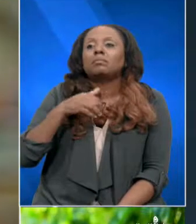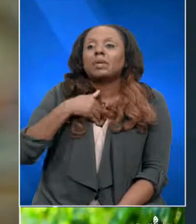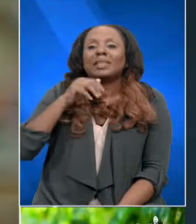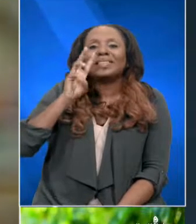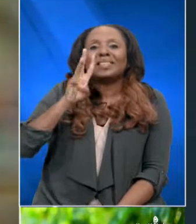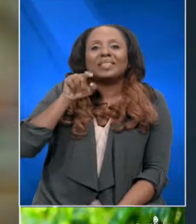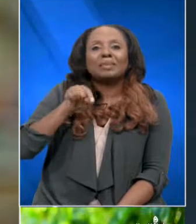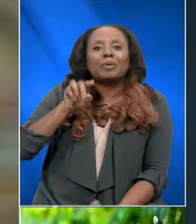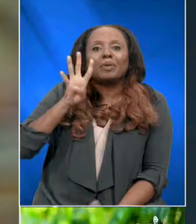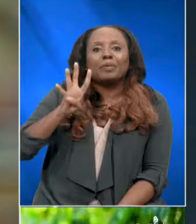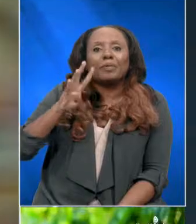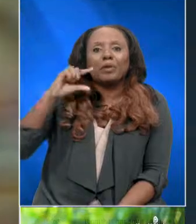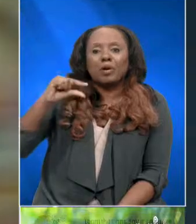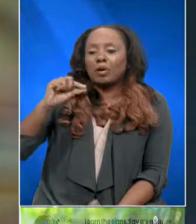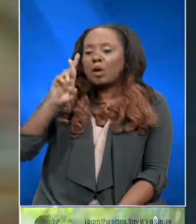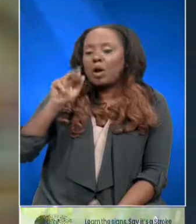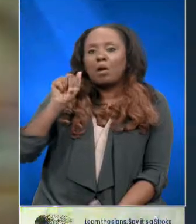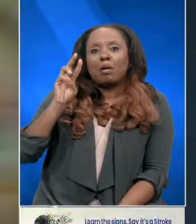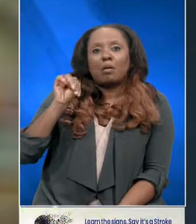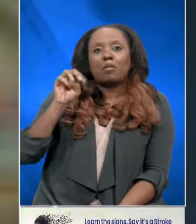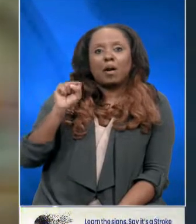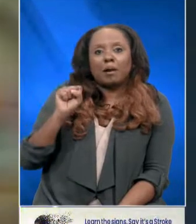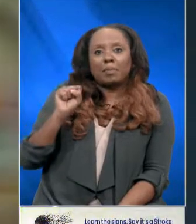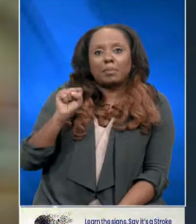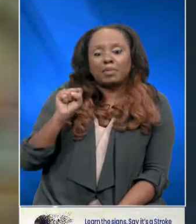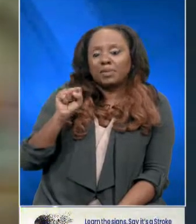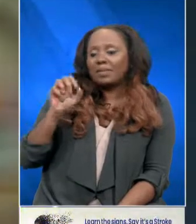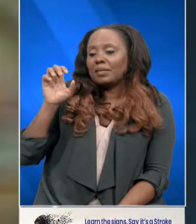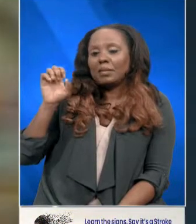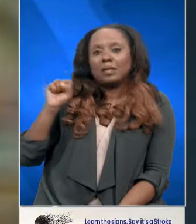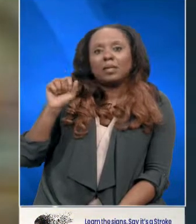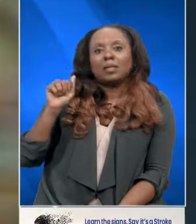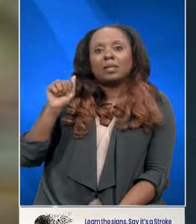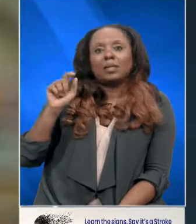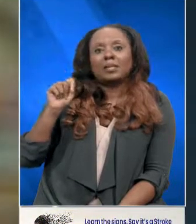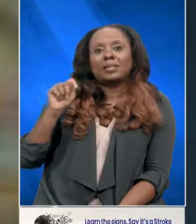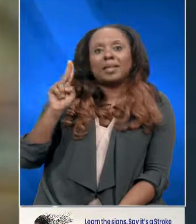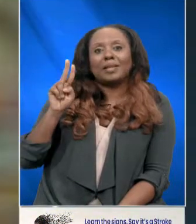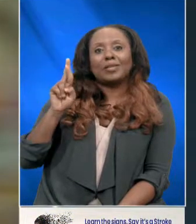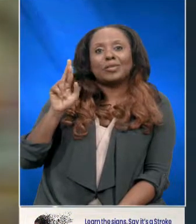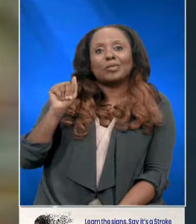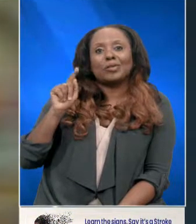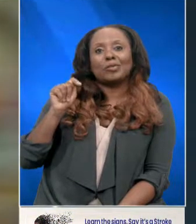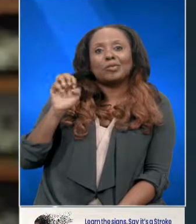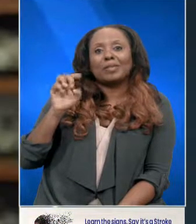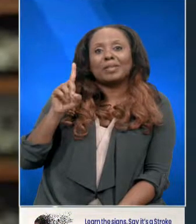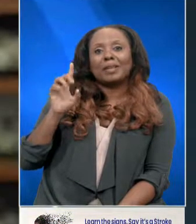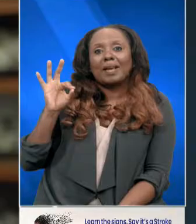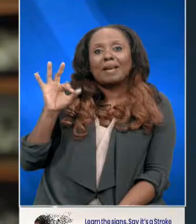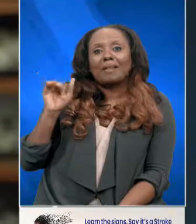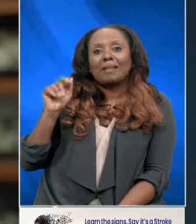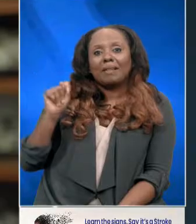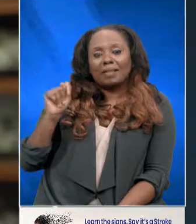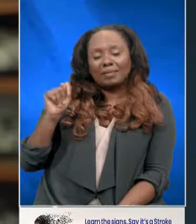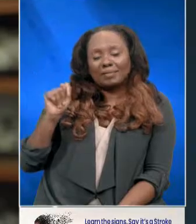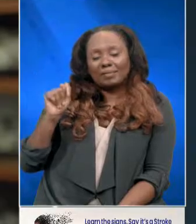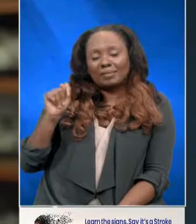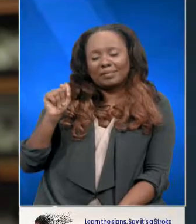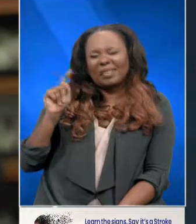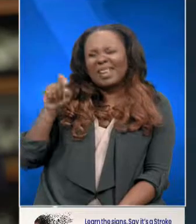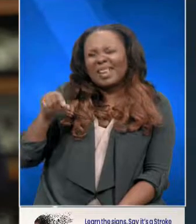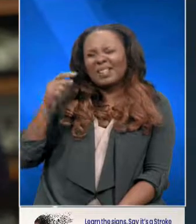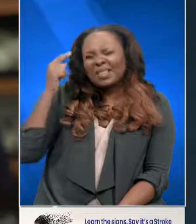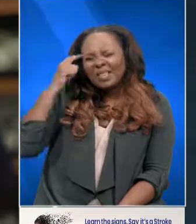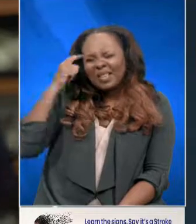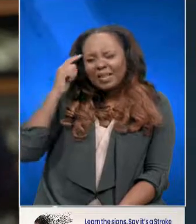6.4 grams of saturated fat, which makes up 32% of your percentage daily value of fat. You have to be mindful of these things.